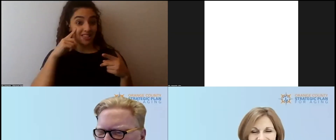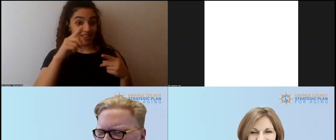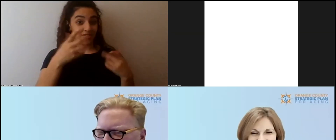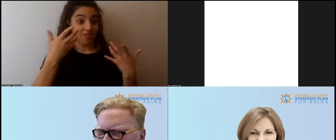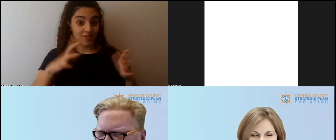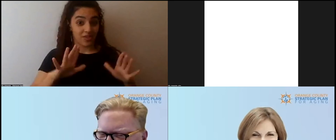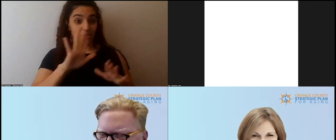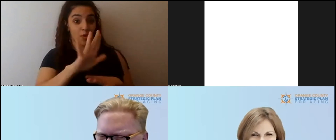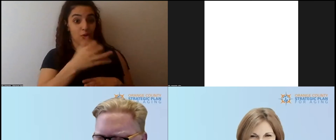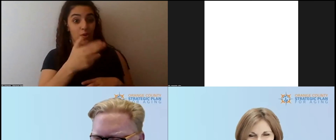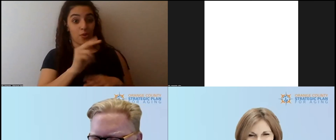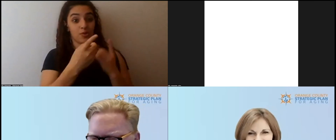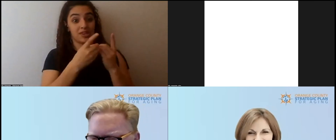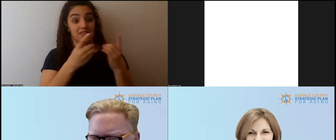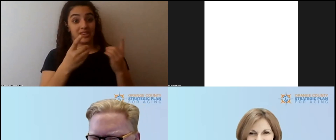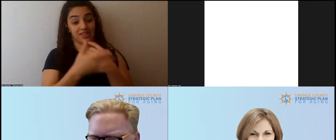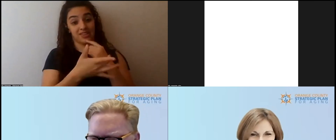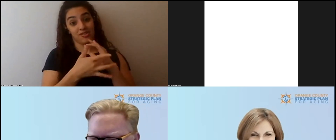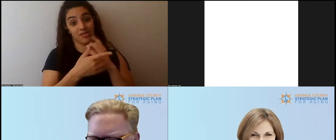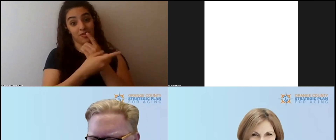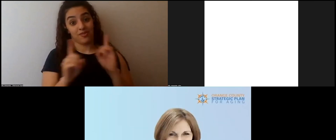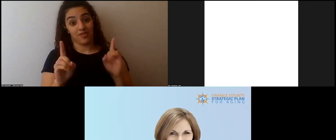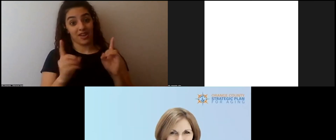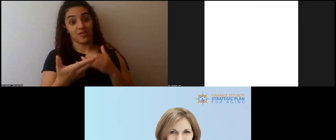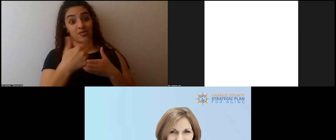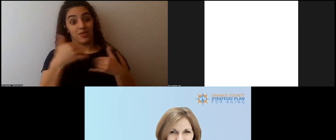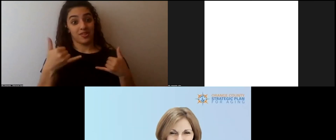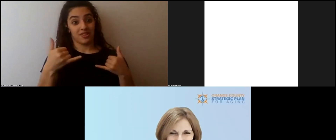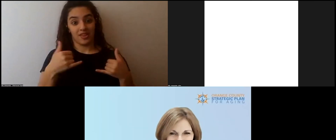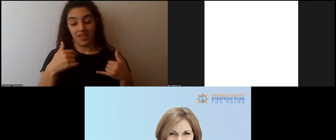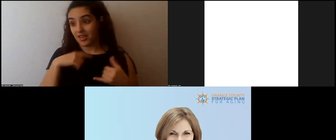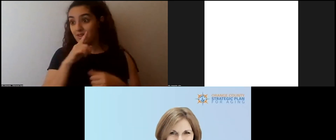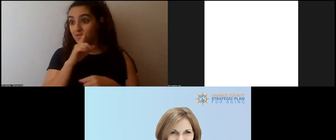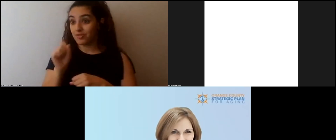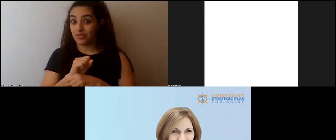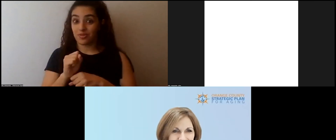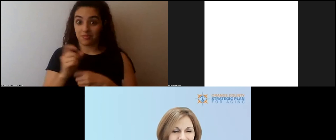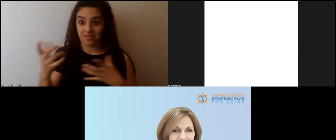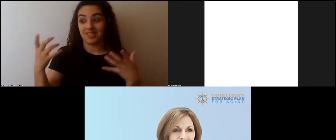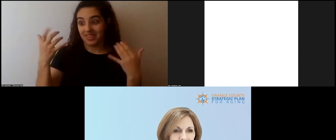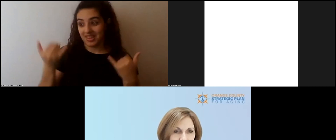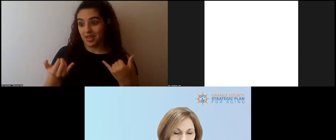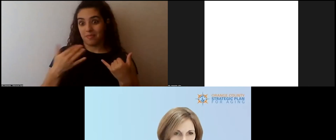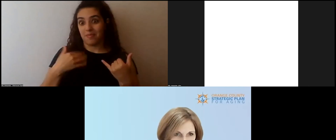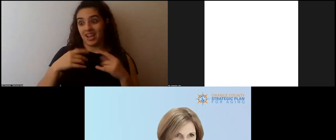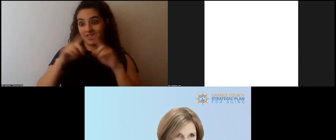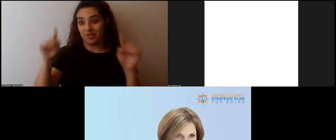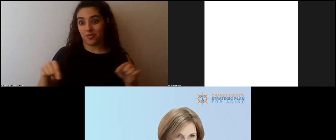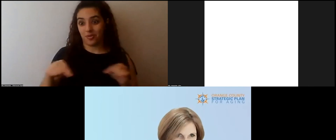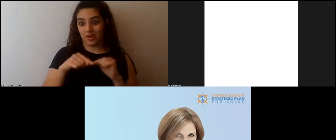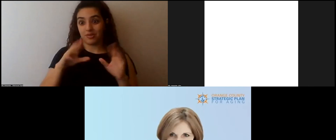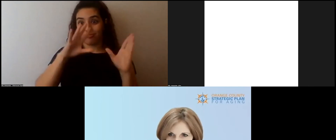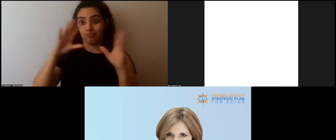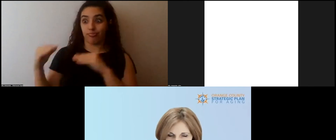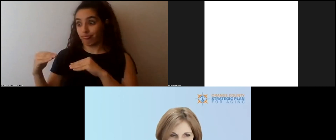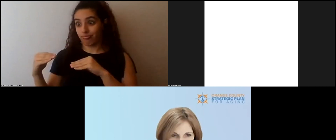join us again. Holly. I have. All of a sudden my screen went blank. So I just wanted to